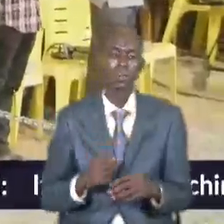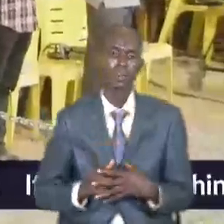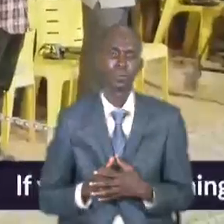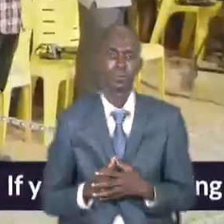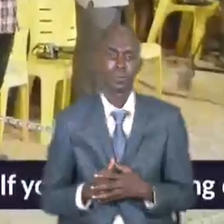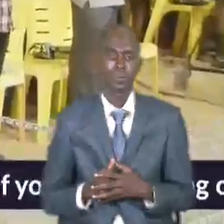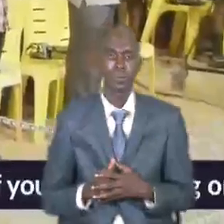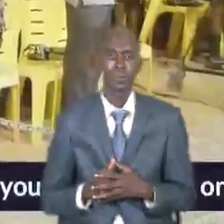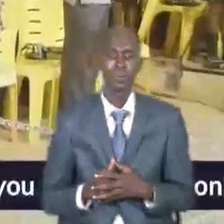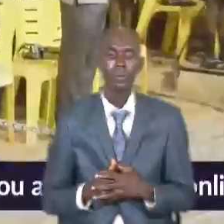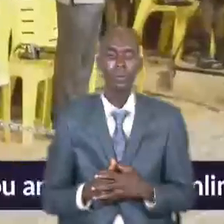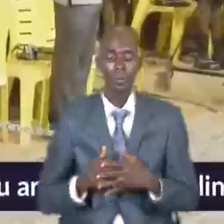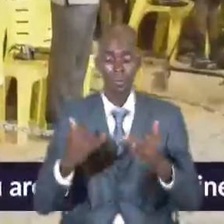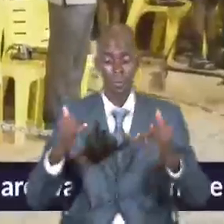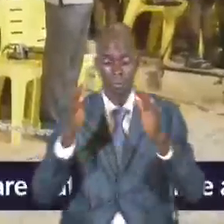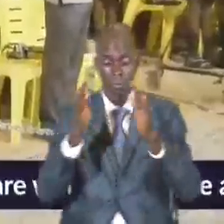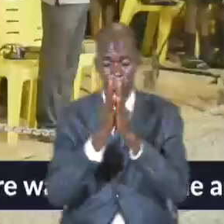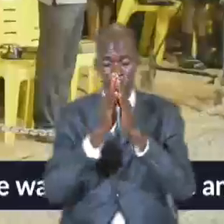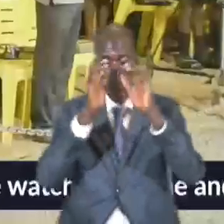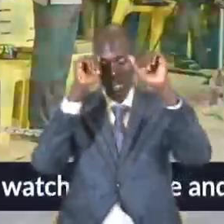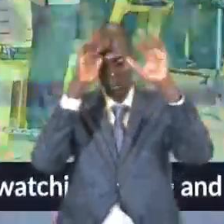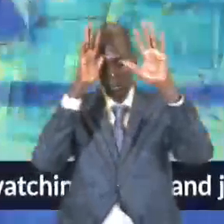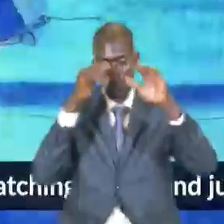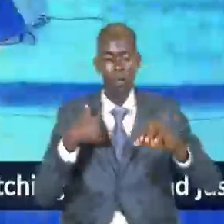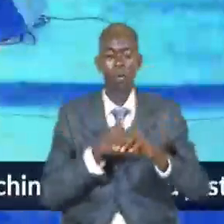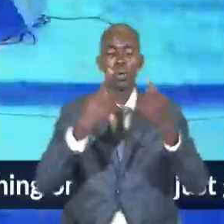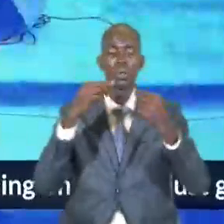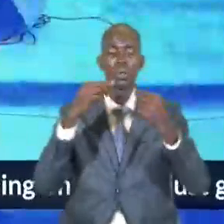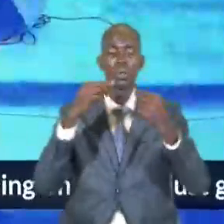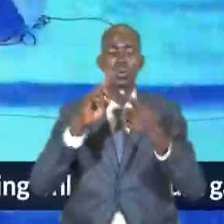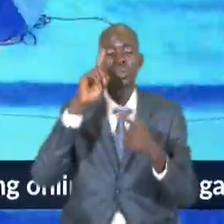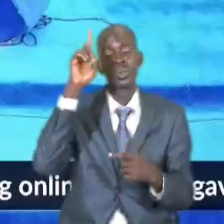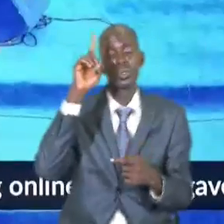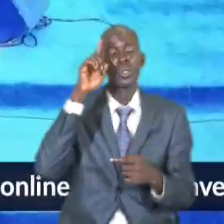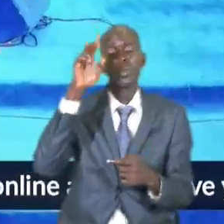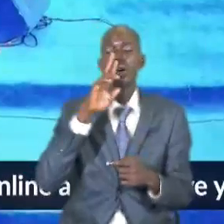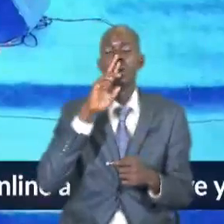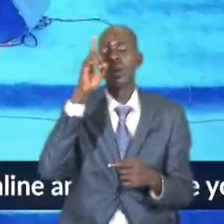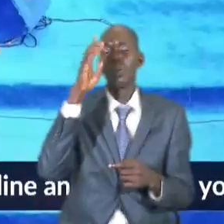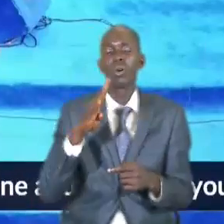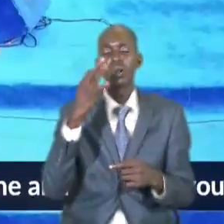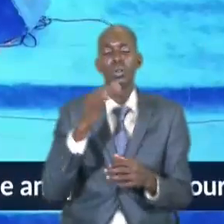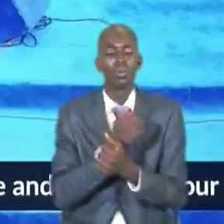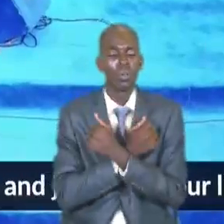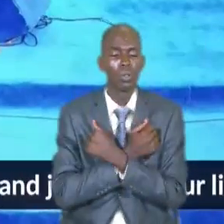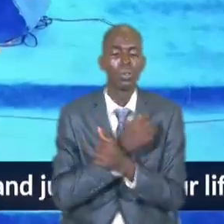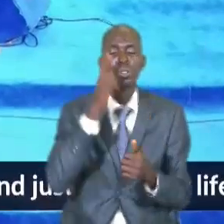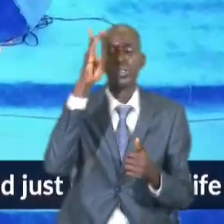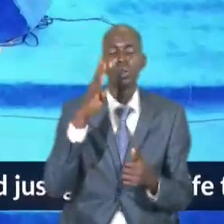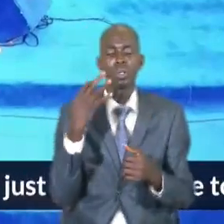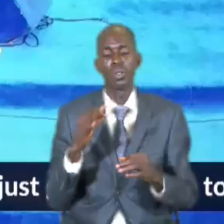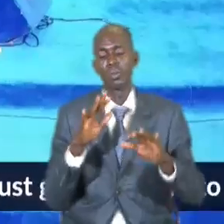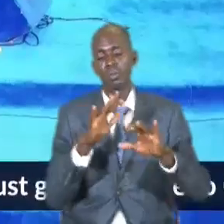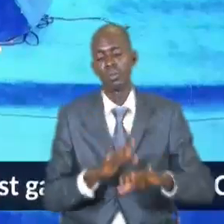It's of that hand. Father, we come to you. You are a God of love, a God of mercy, a God